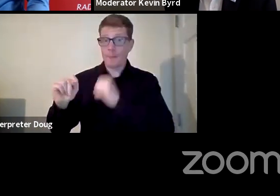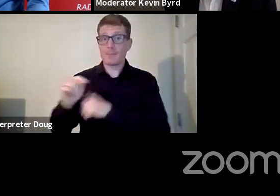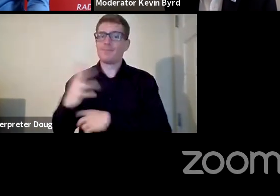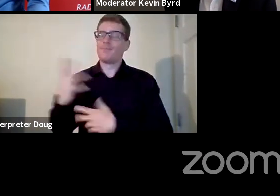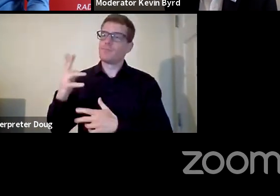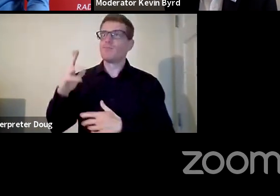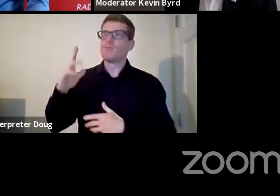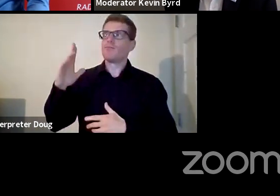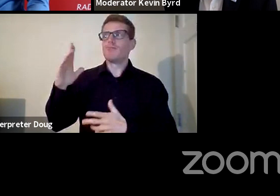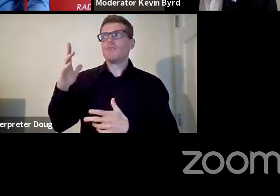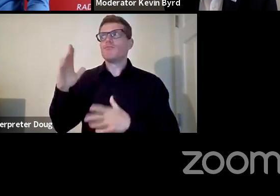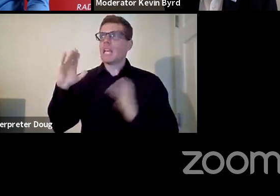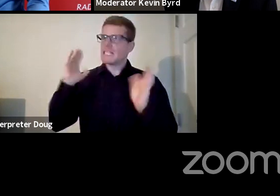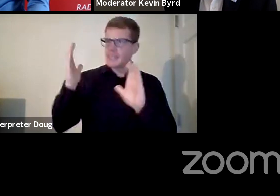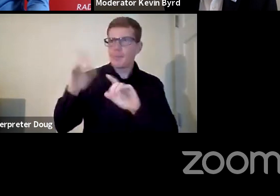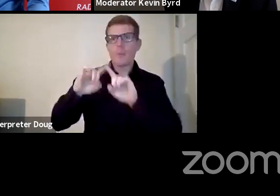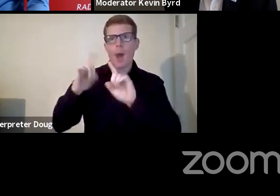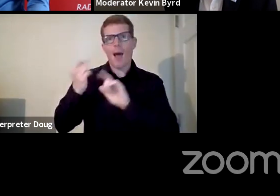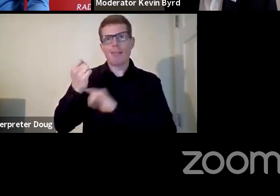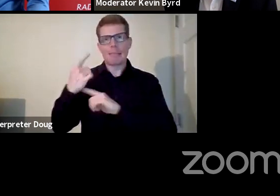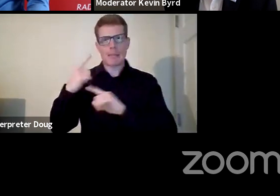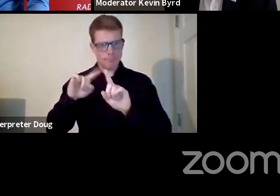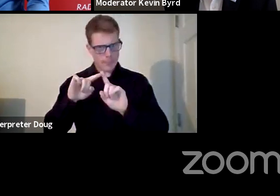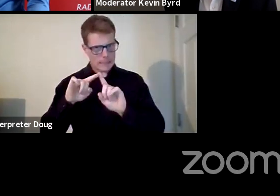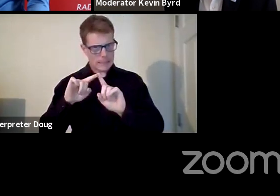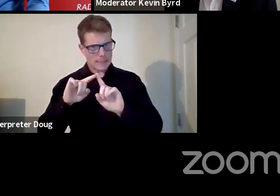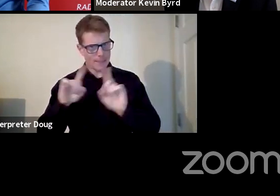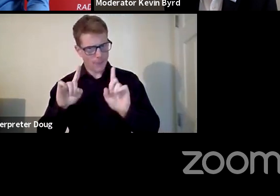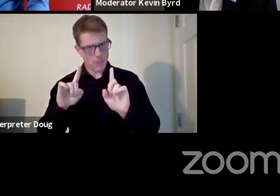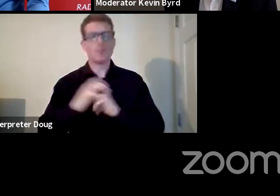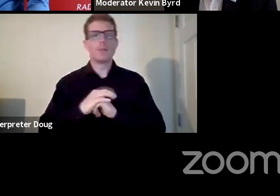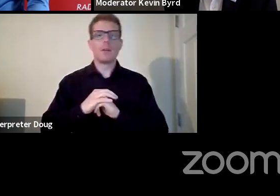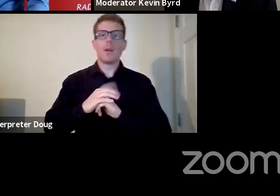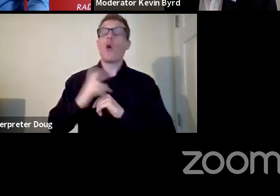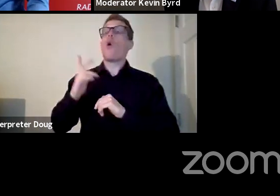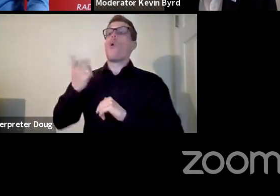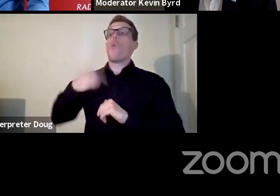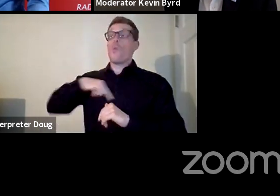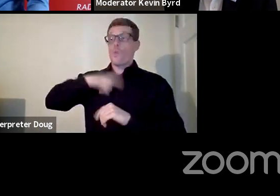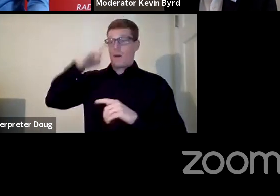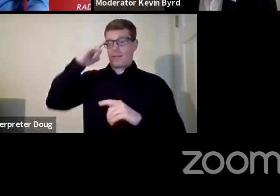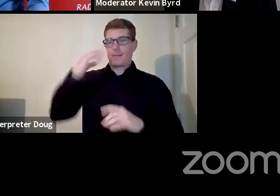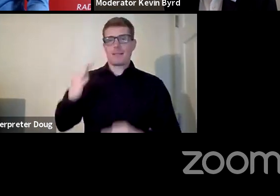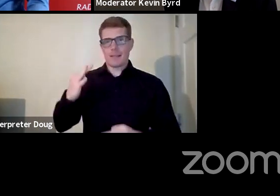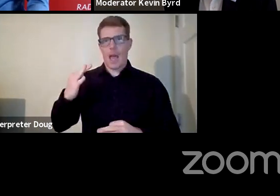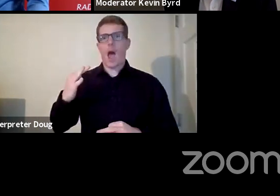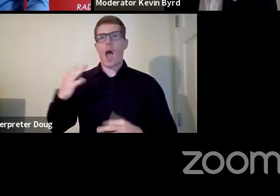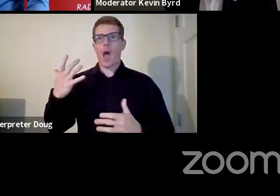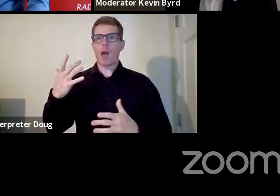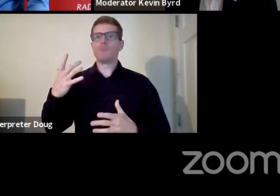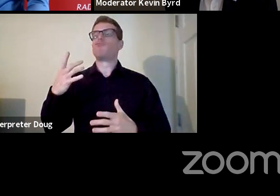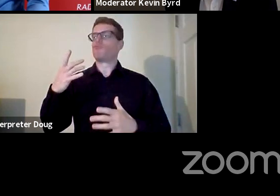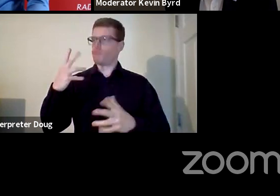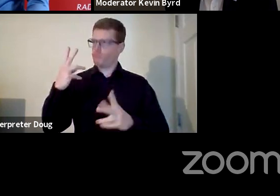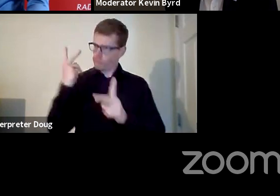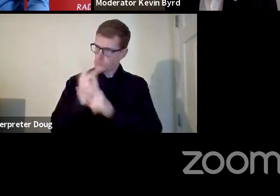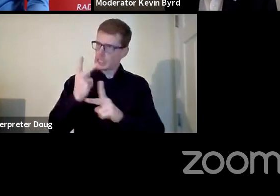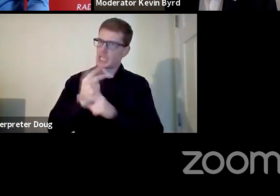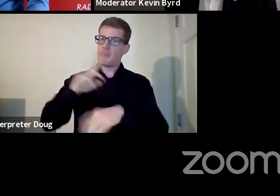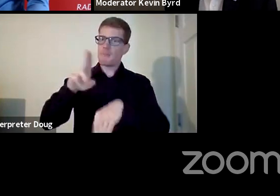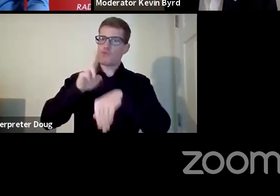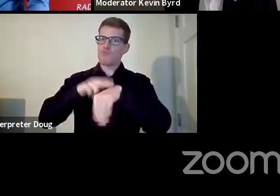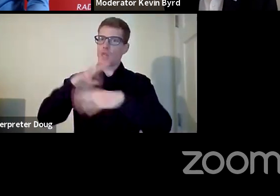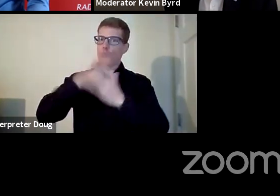variation though, we decided to stick to our original schedule, which would be starting instruction on the 24th of August, but we'll pivot